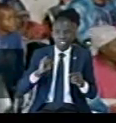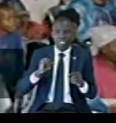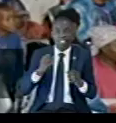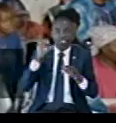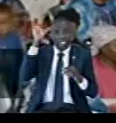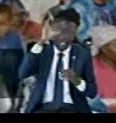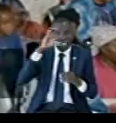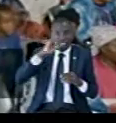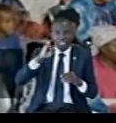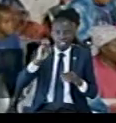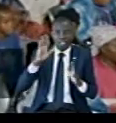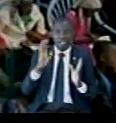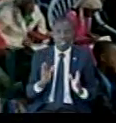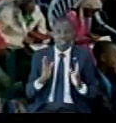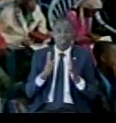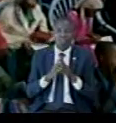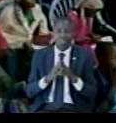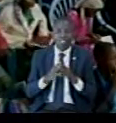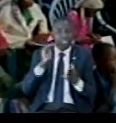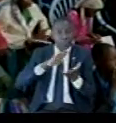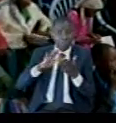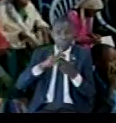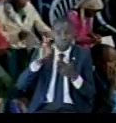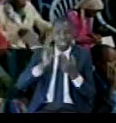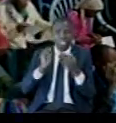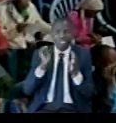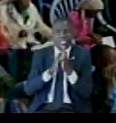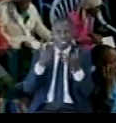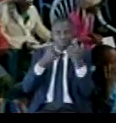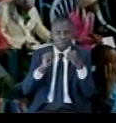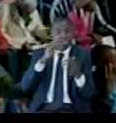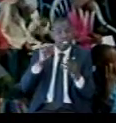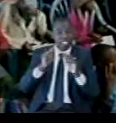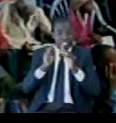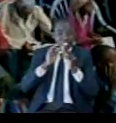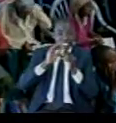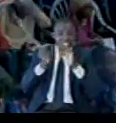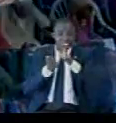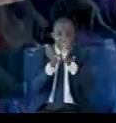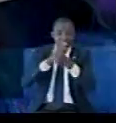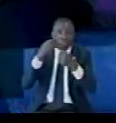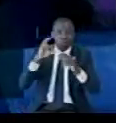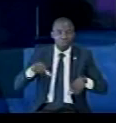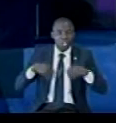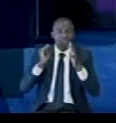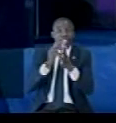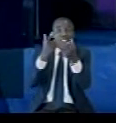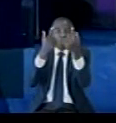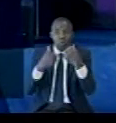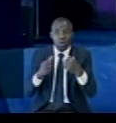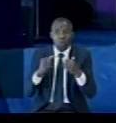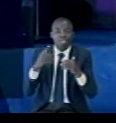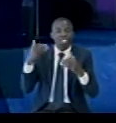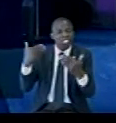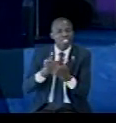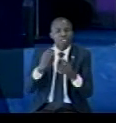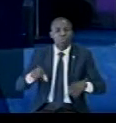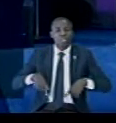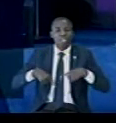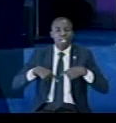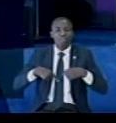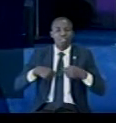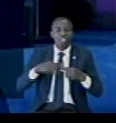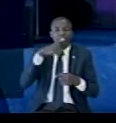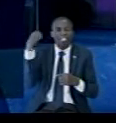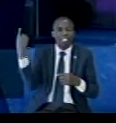The transformation, the forgiveness that comes, the change of life that comes, the new life,